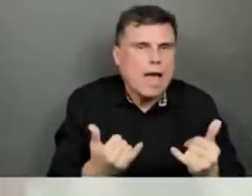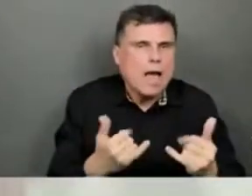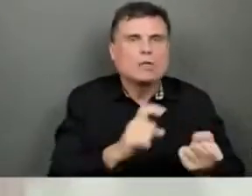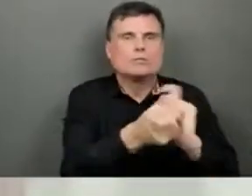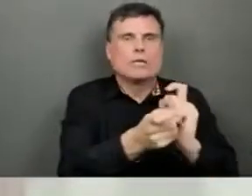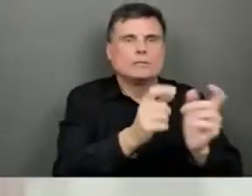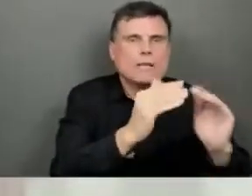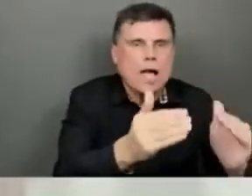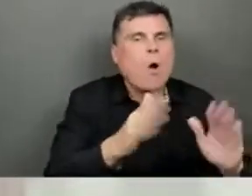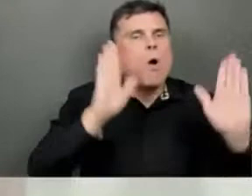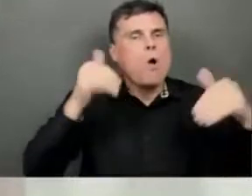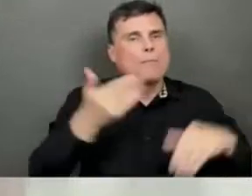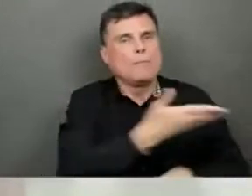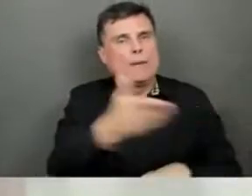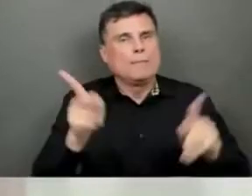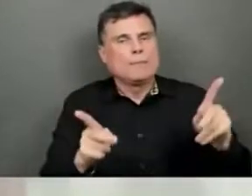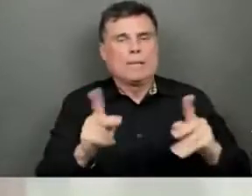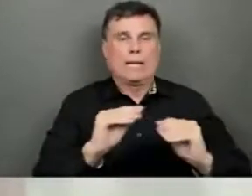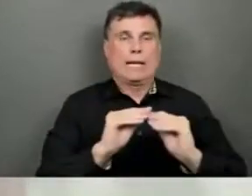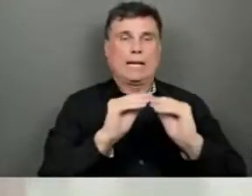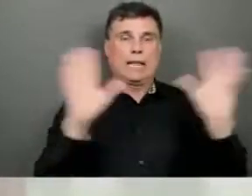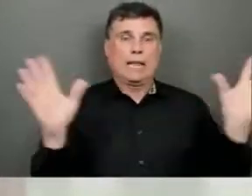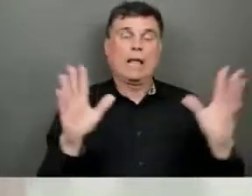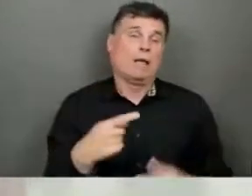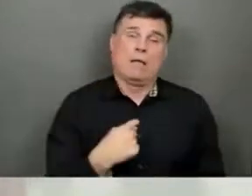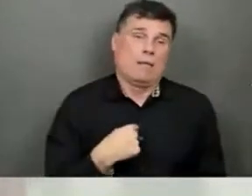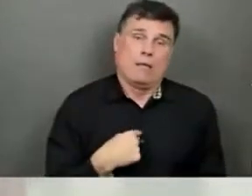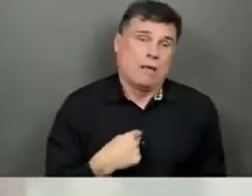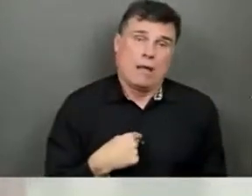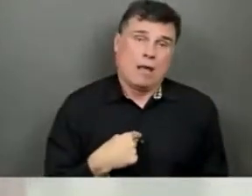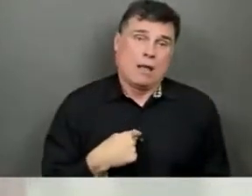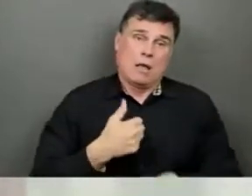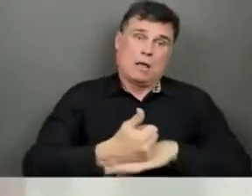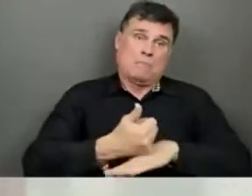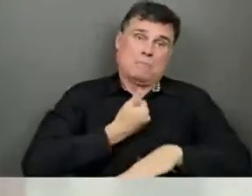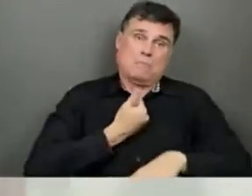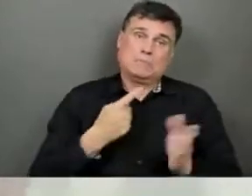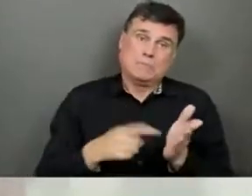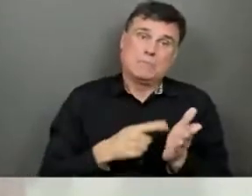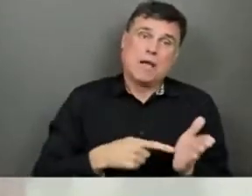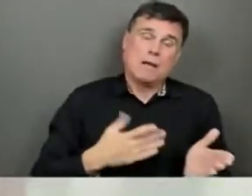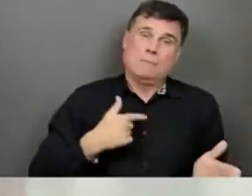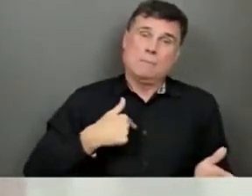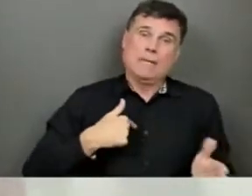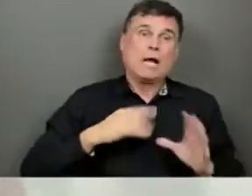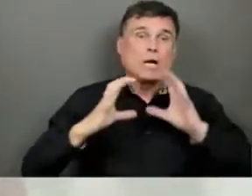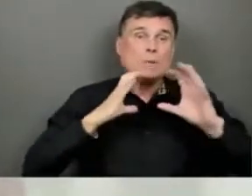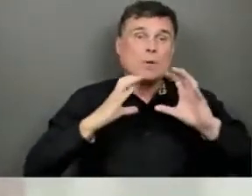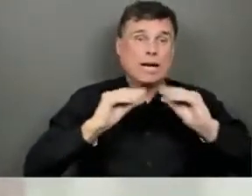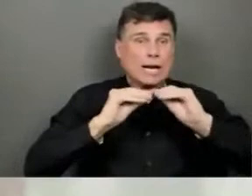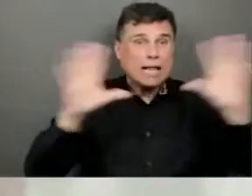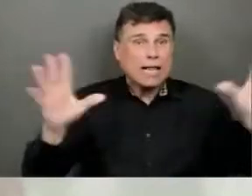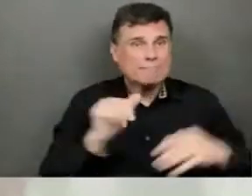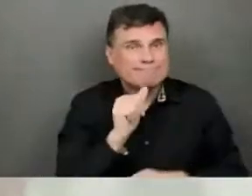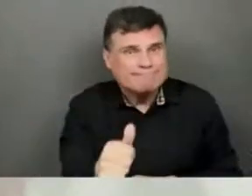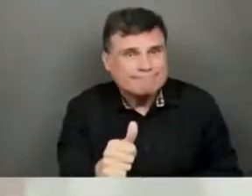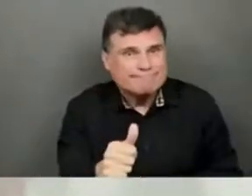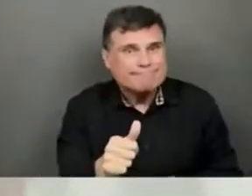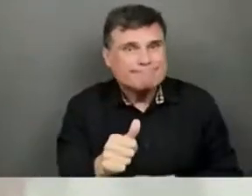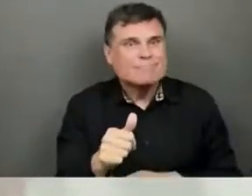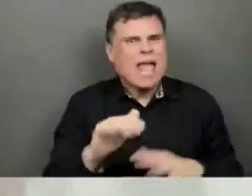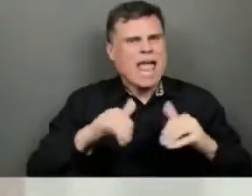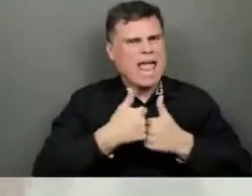my failings of communication, and that's been the hardest part. Is how do you find that balance of